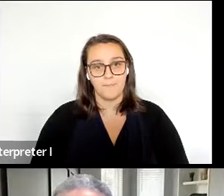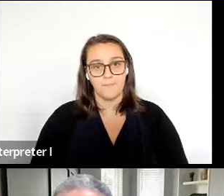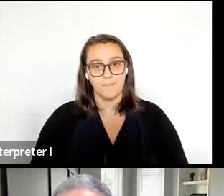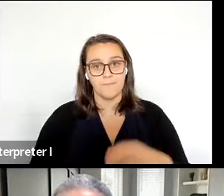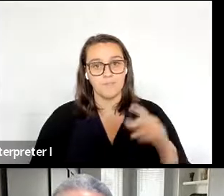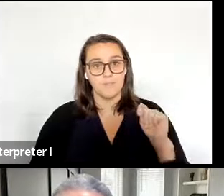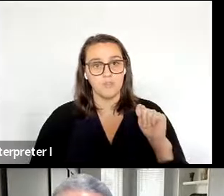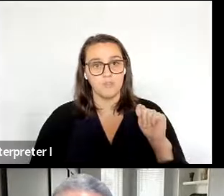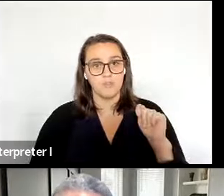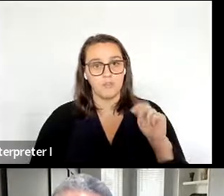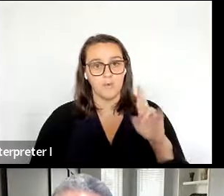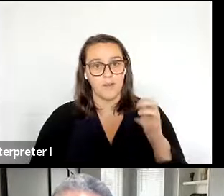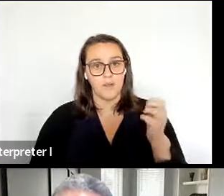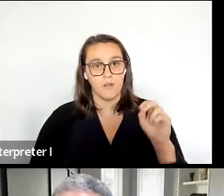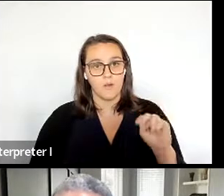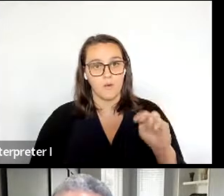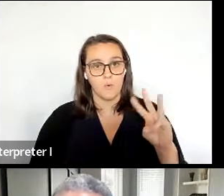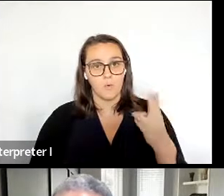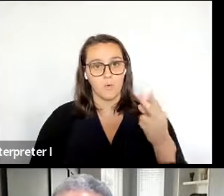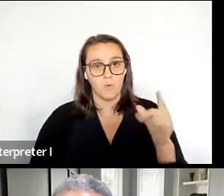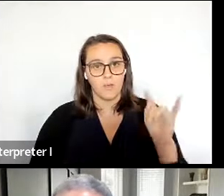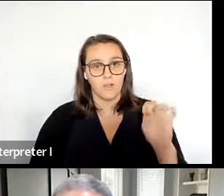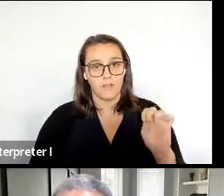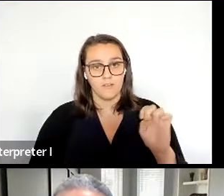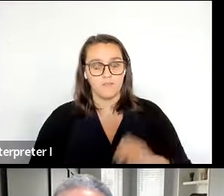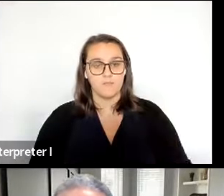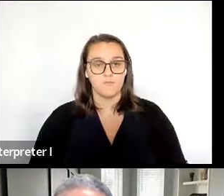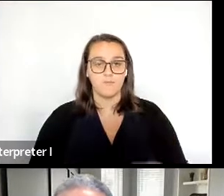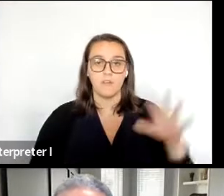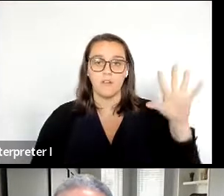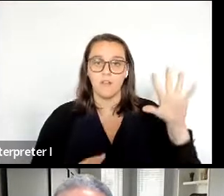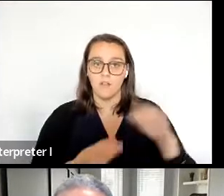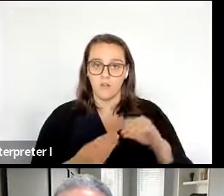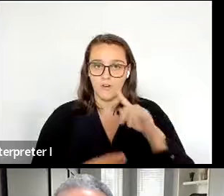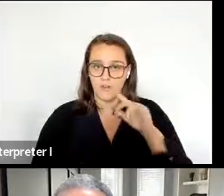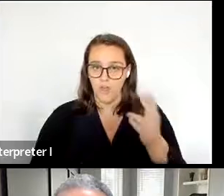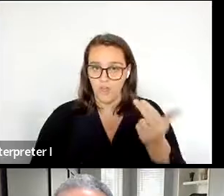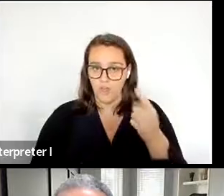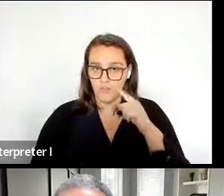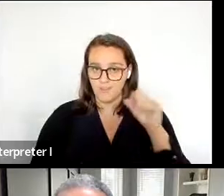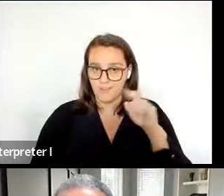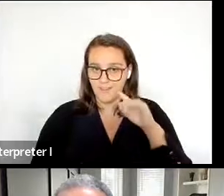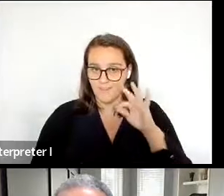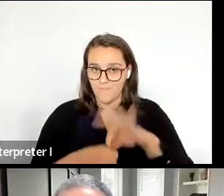White. Yes. Councilmember Trayon White votes yes. Mr. Chairman, there are 13 yeses.